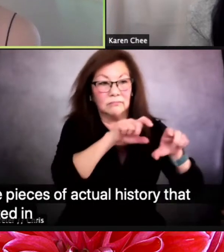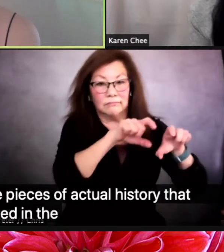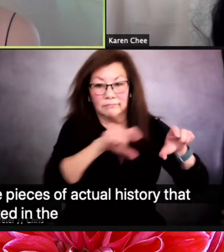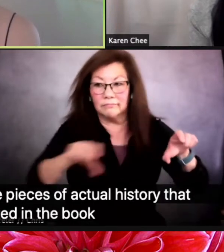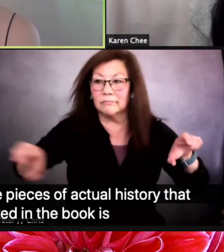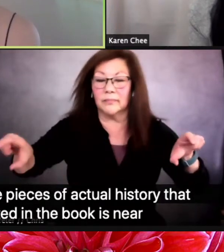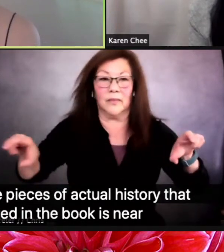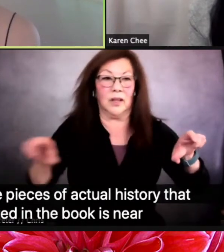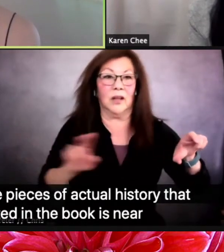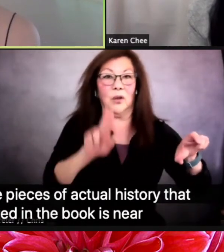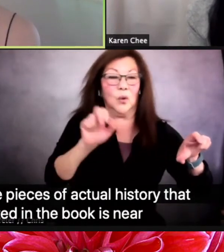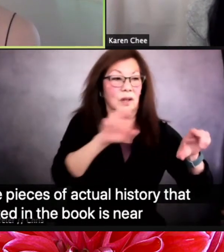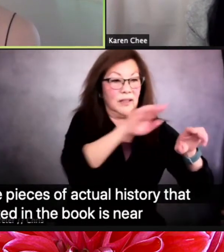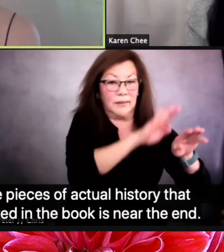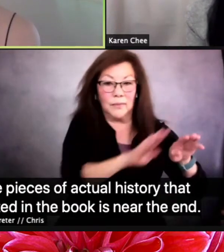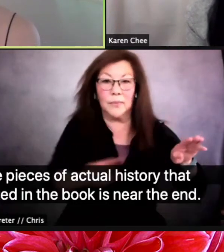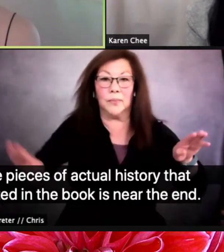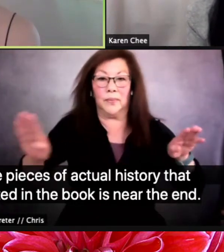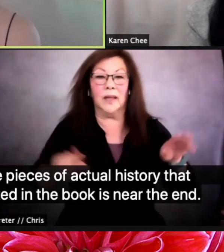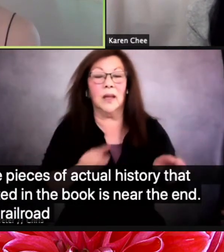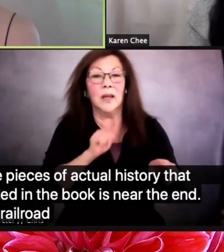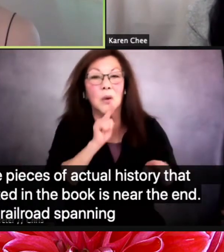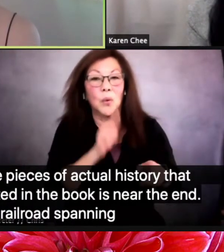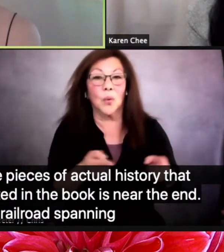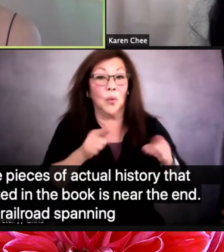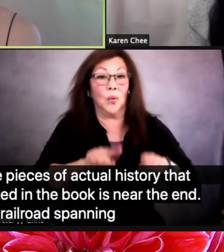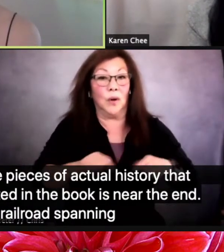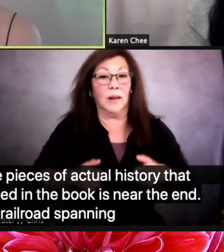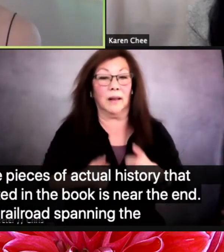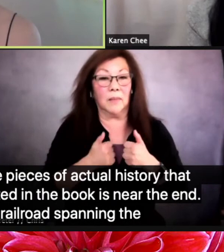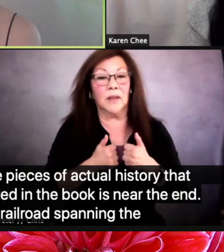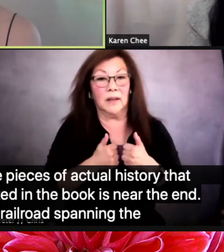which did indeed happen in real life. And in real life,